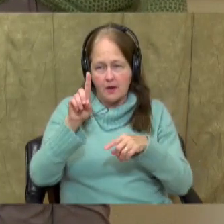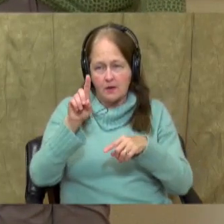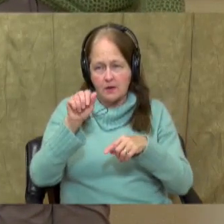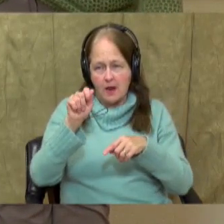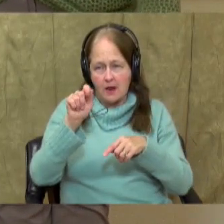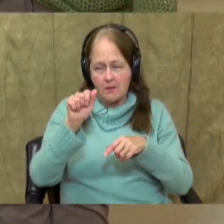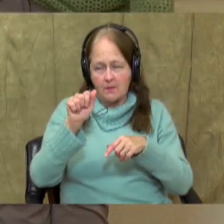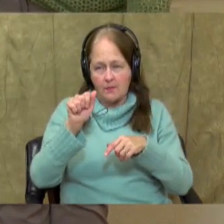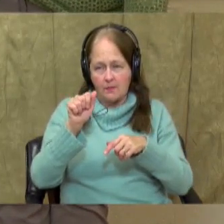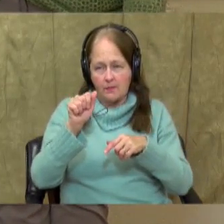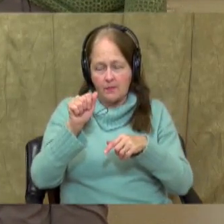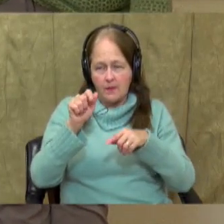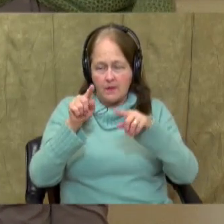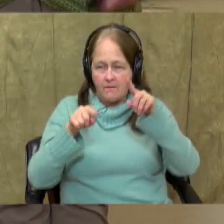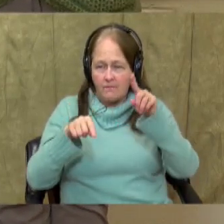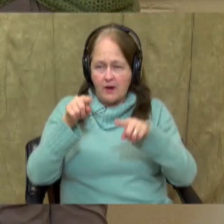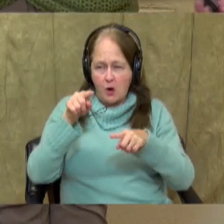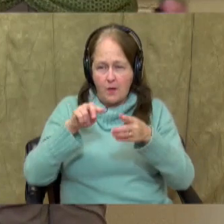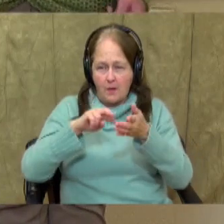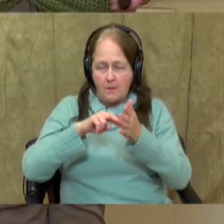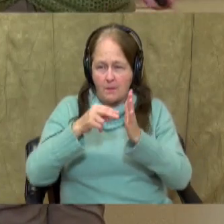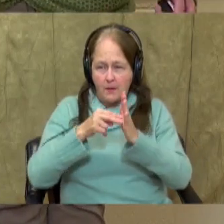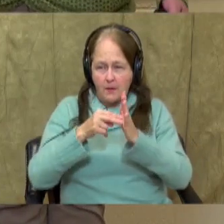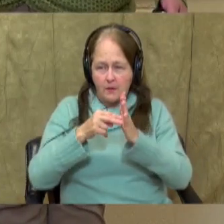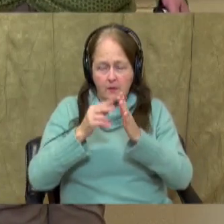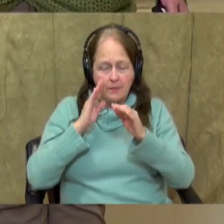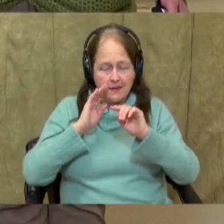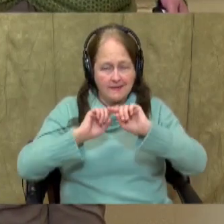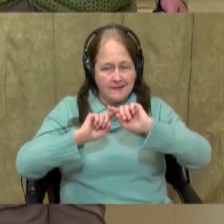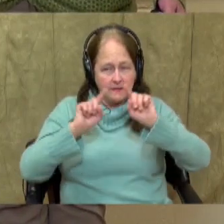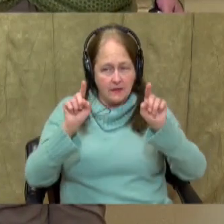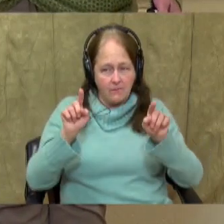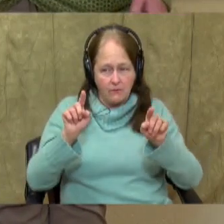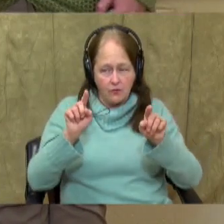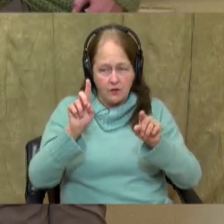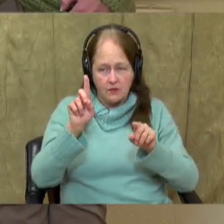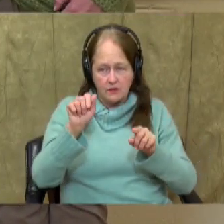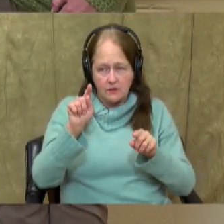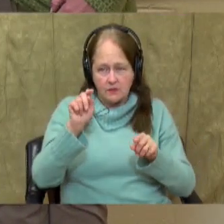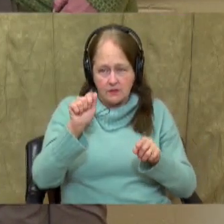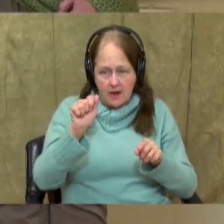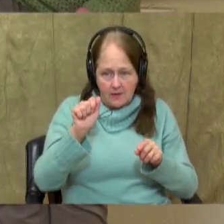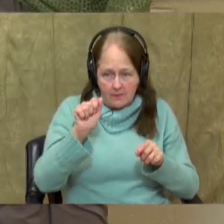data, and variability means it's all going to be different data.